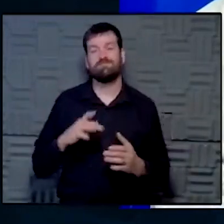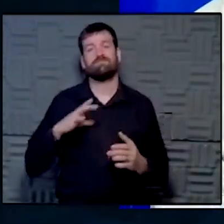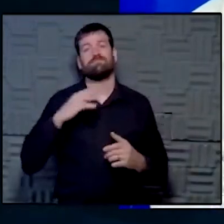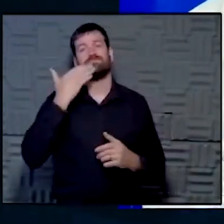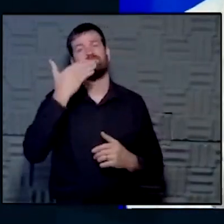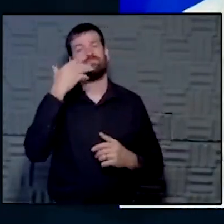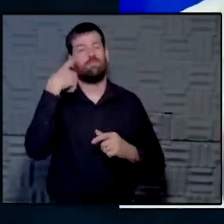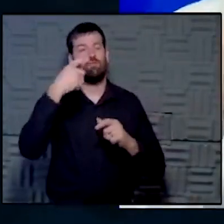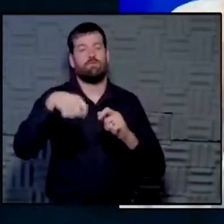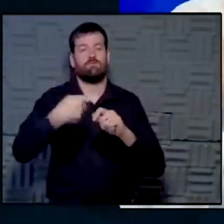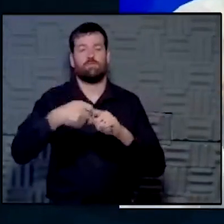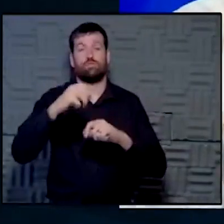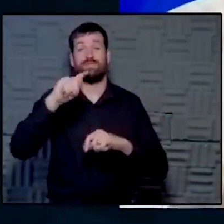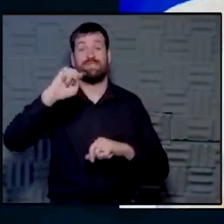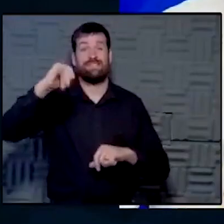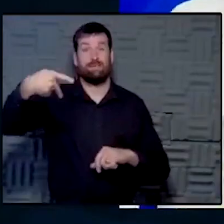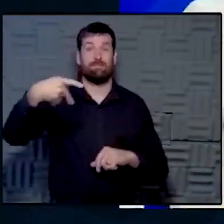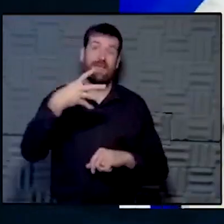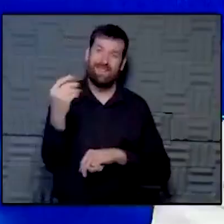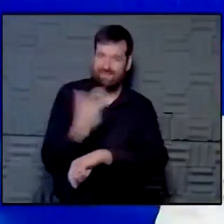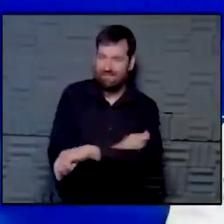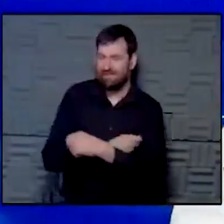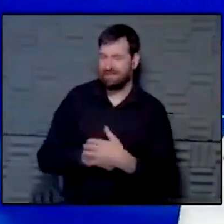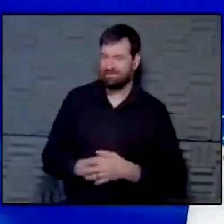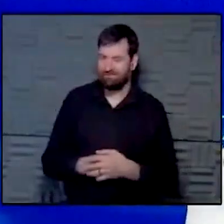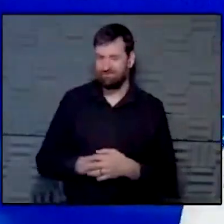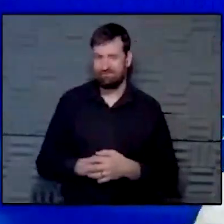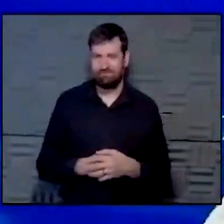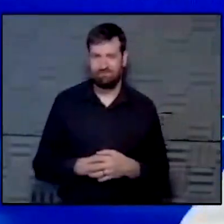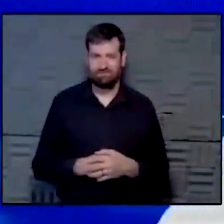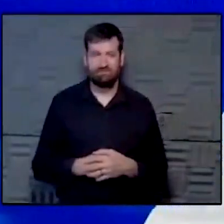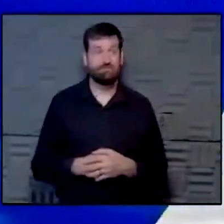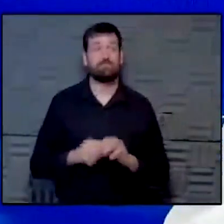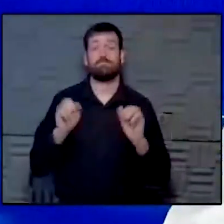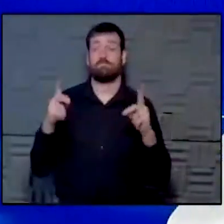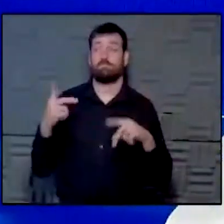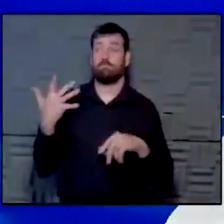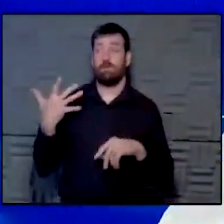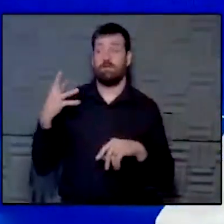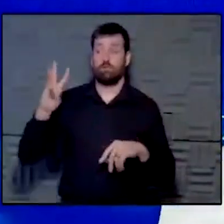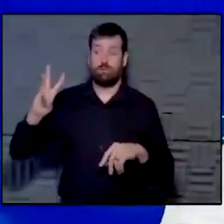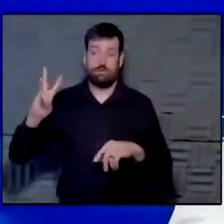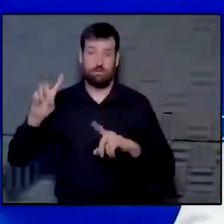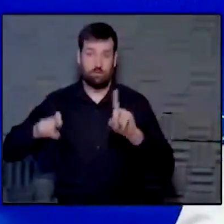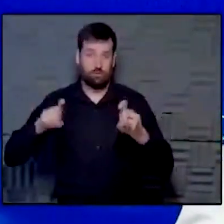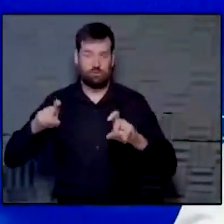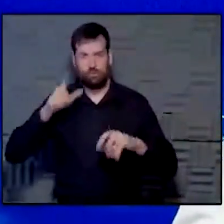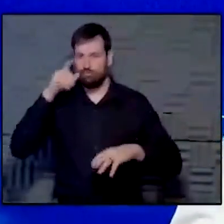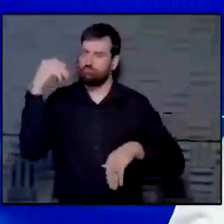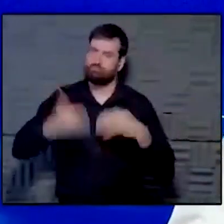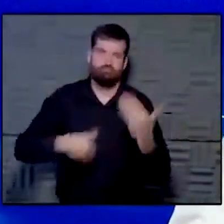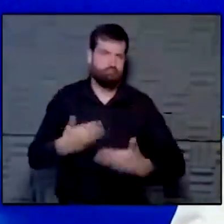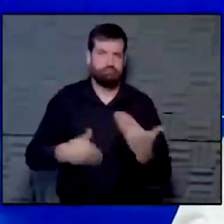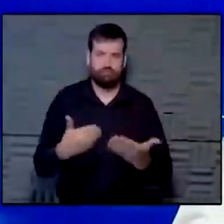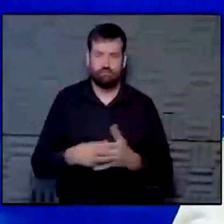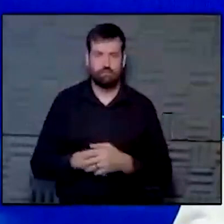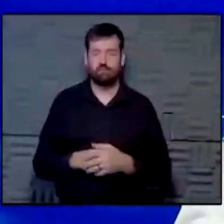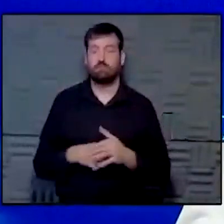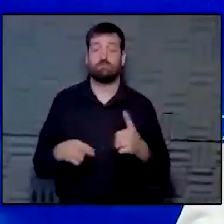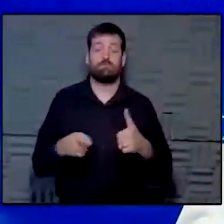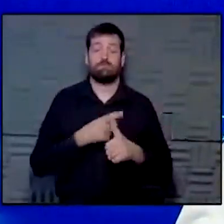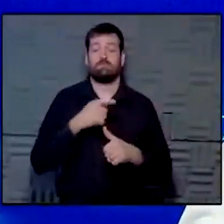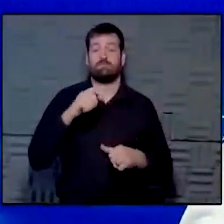you for the fishing tip and the vaccine tip. Okay, we have 5 or 6 questions, and we're going to rock right through them. And I'm going to start